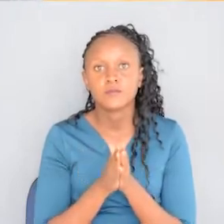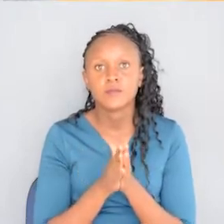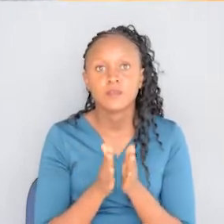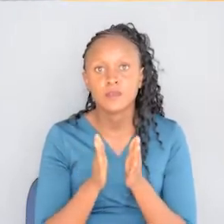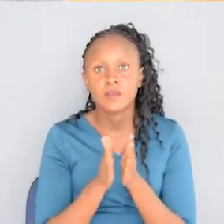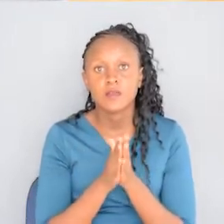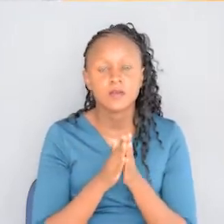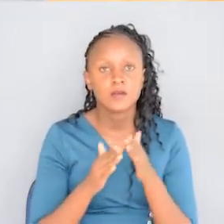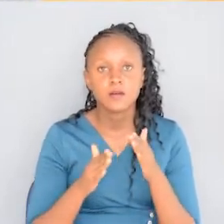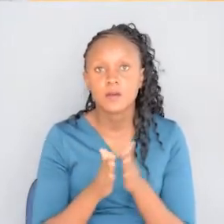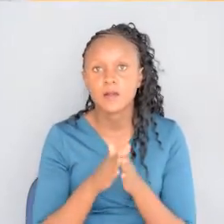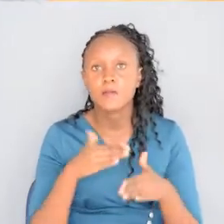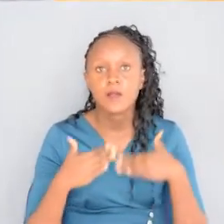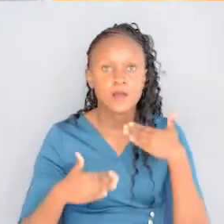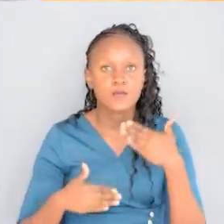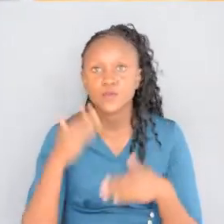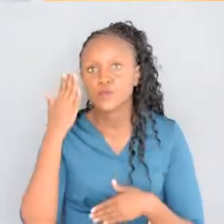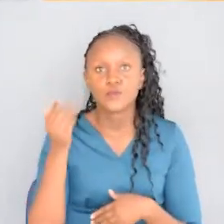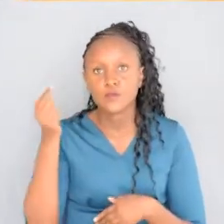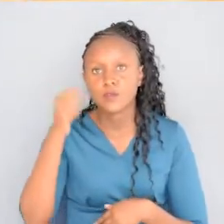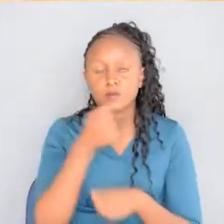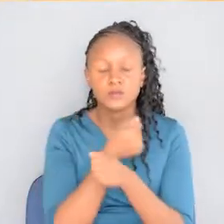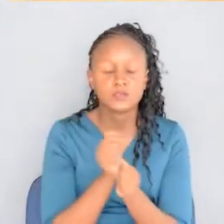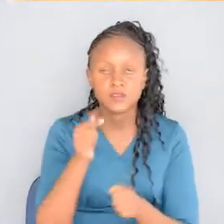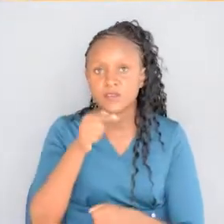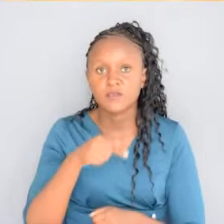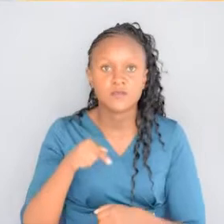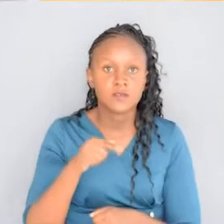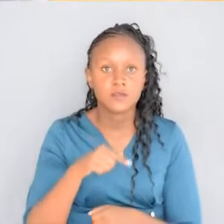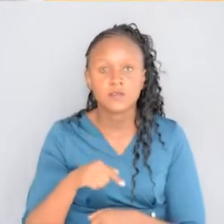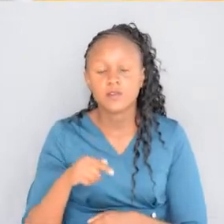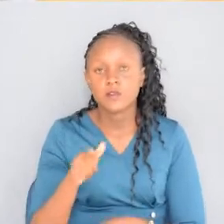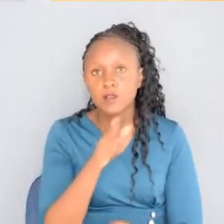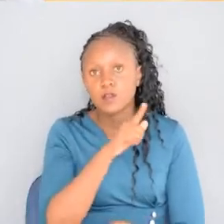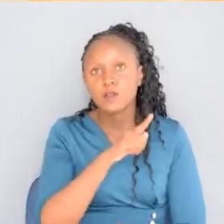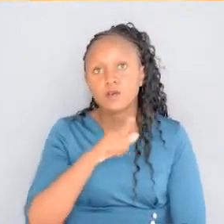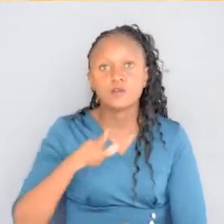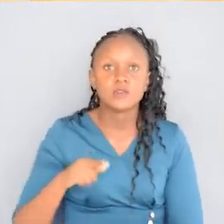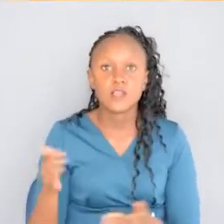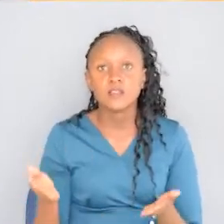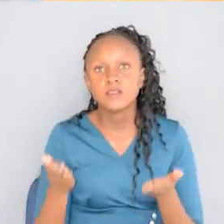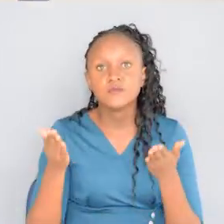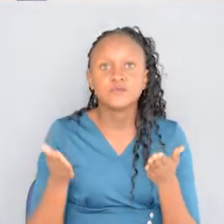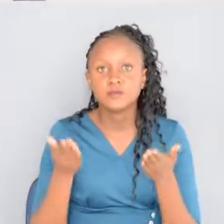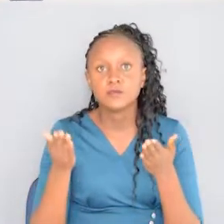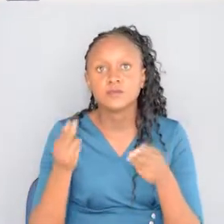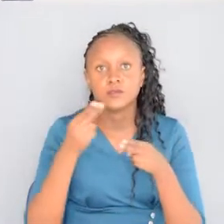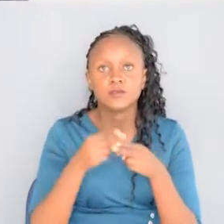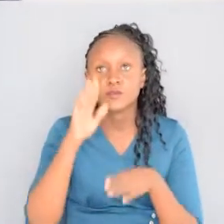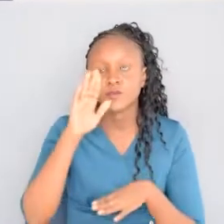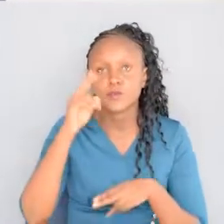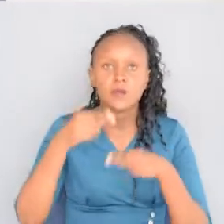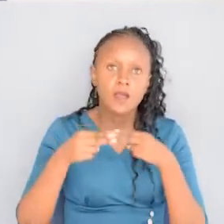life, and I'm so glad you came to save us. Lord, I lift your name, say, Lord,